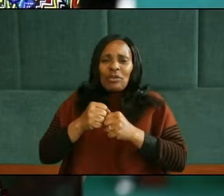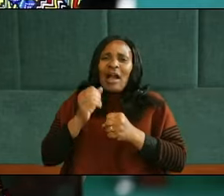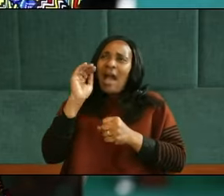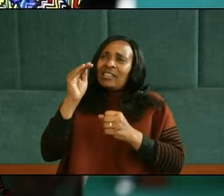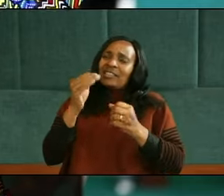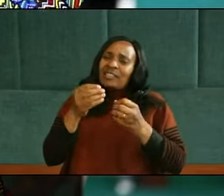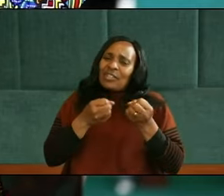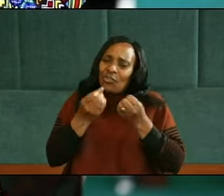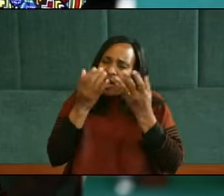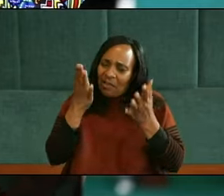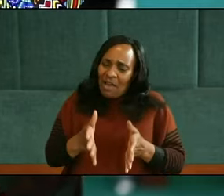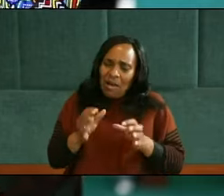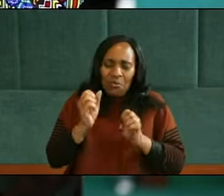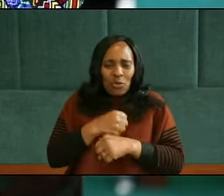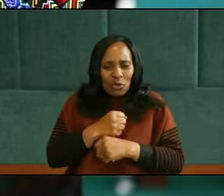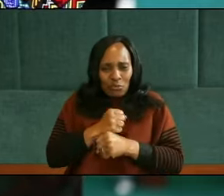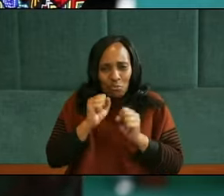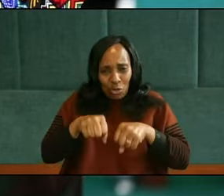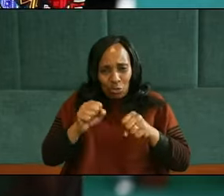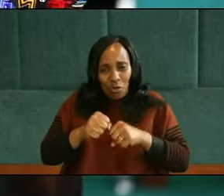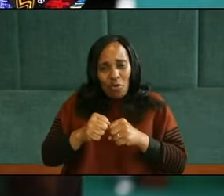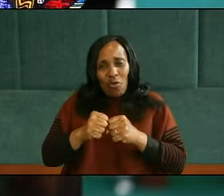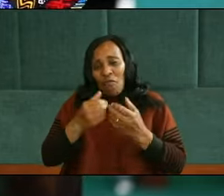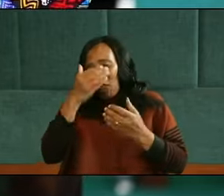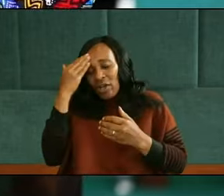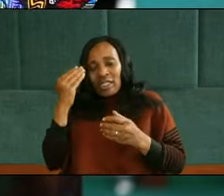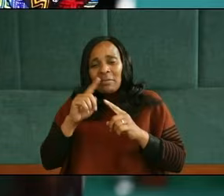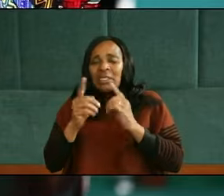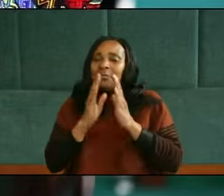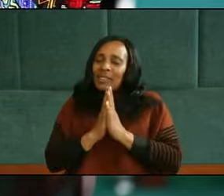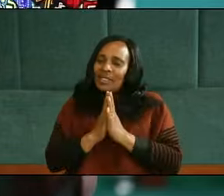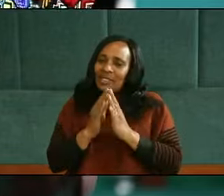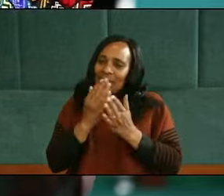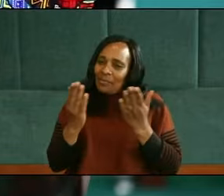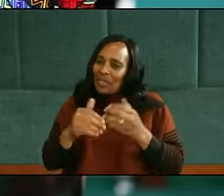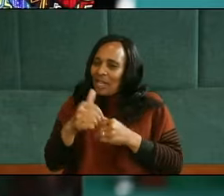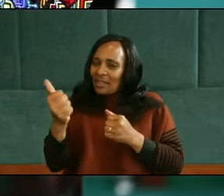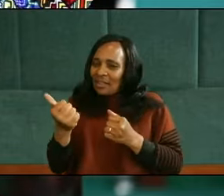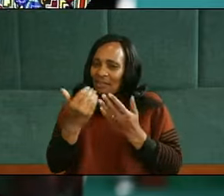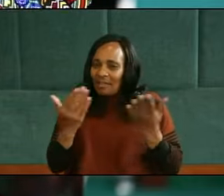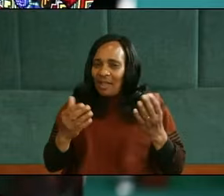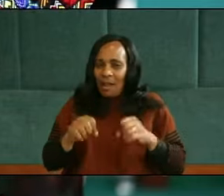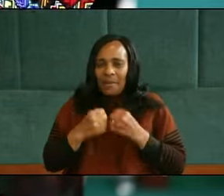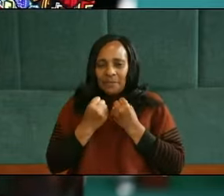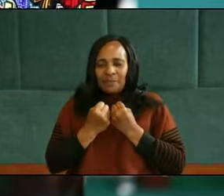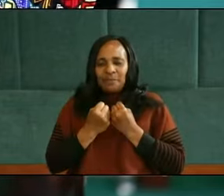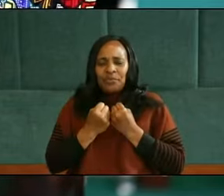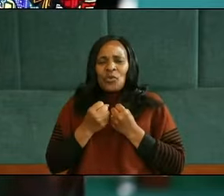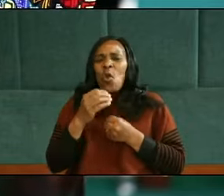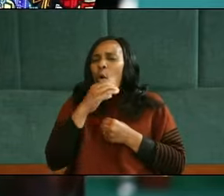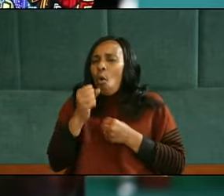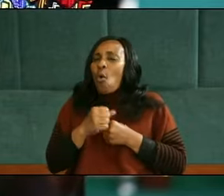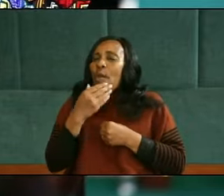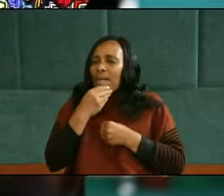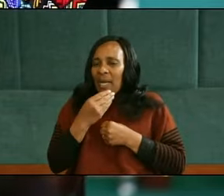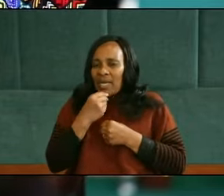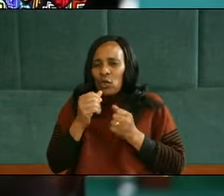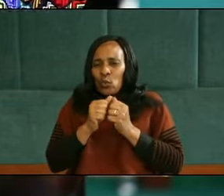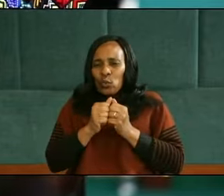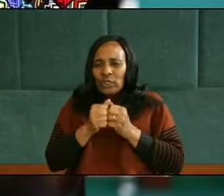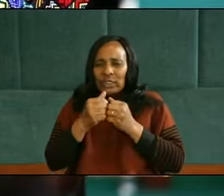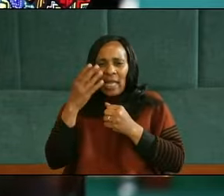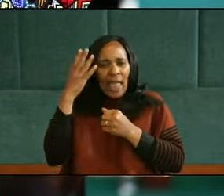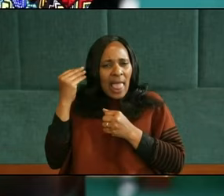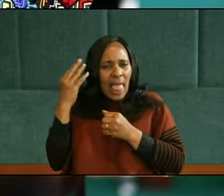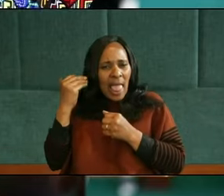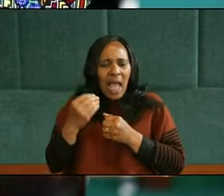to collect the money from me, she prayed. But something else happened. An old man with gray hair